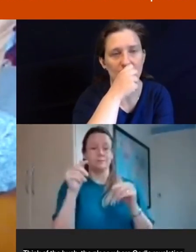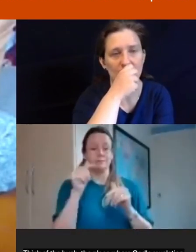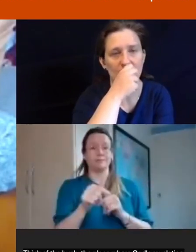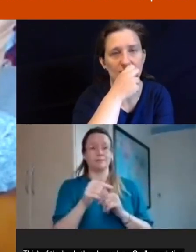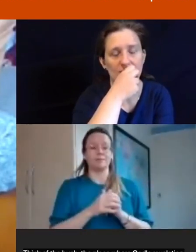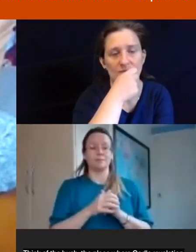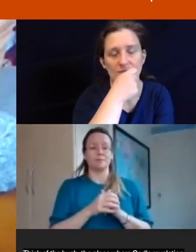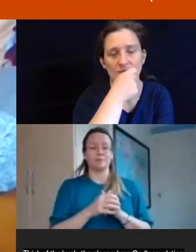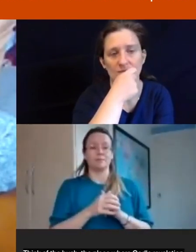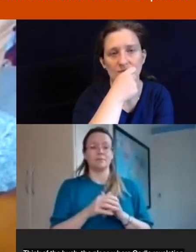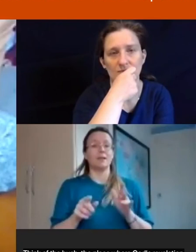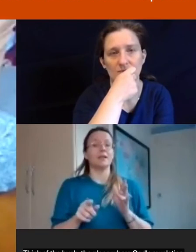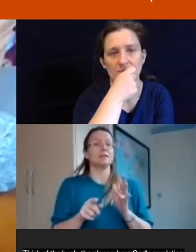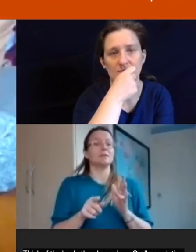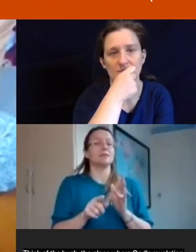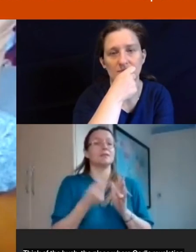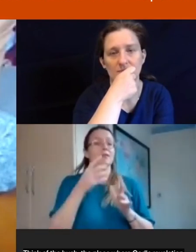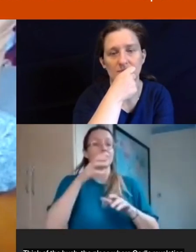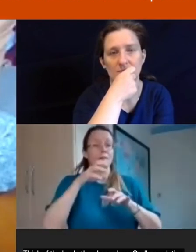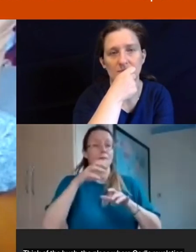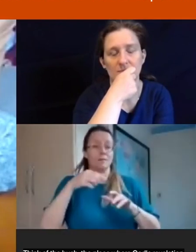those places in our lives that have been